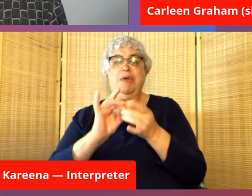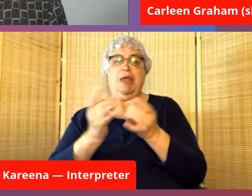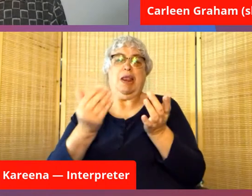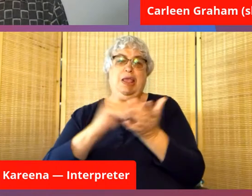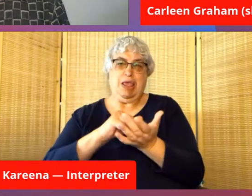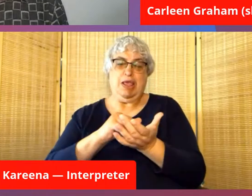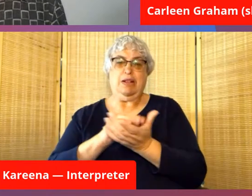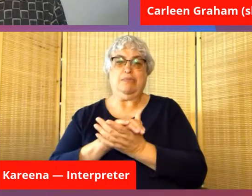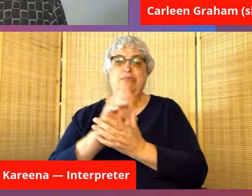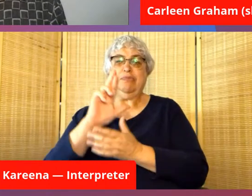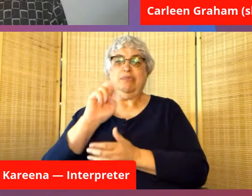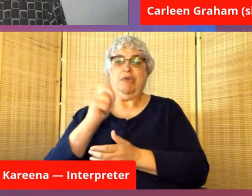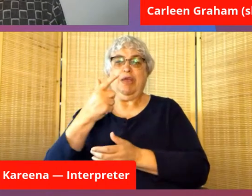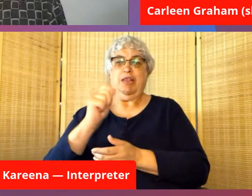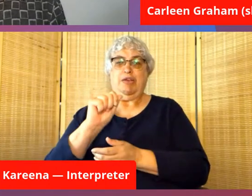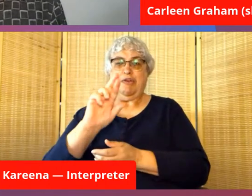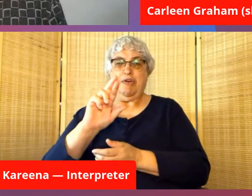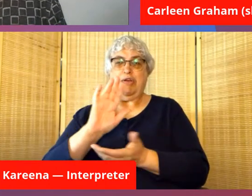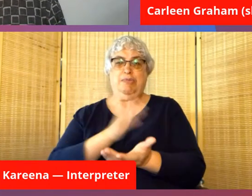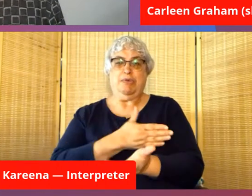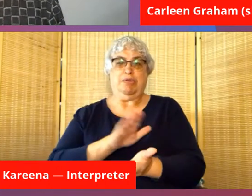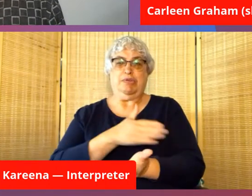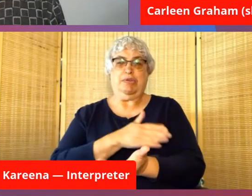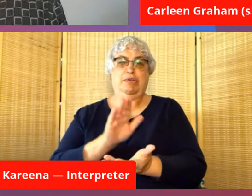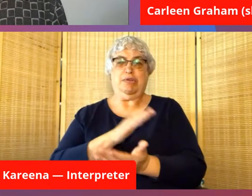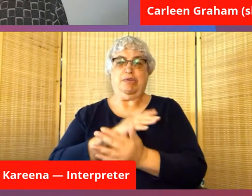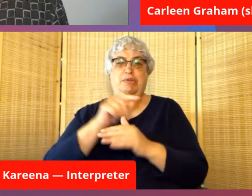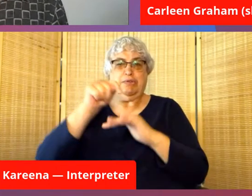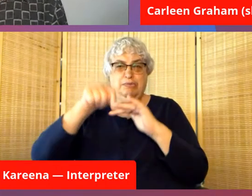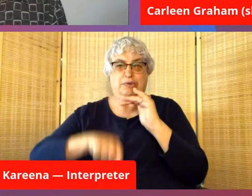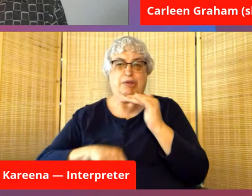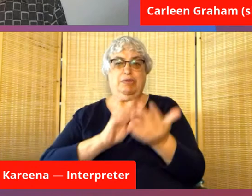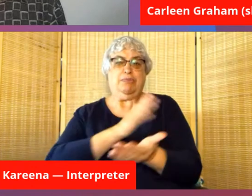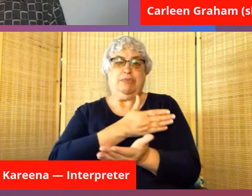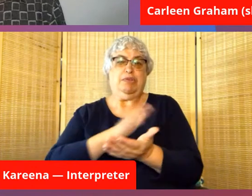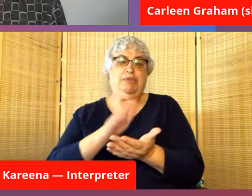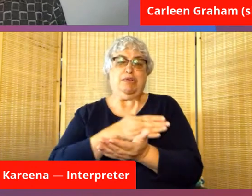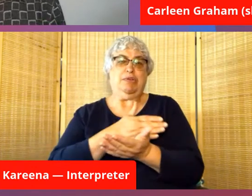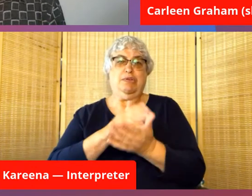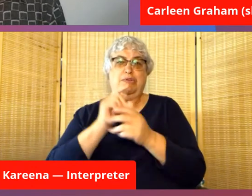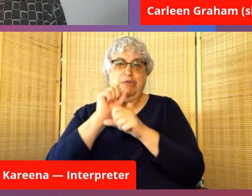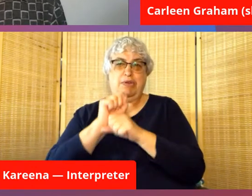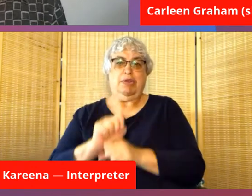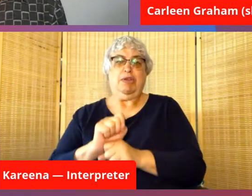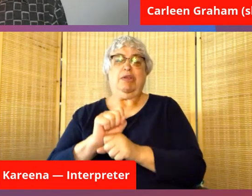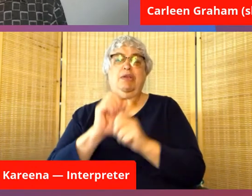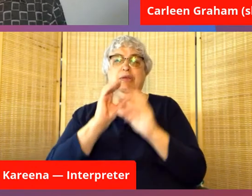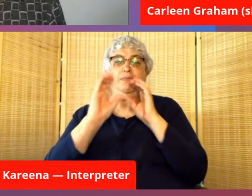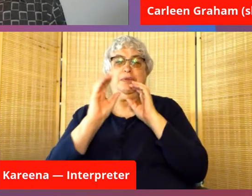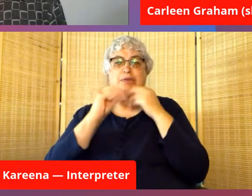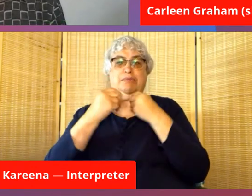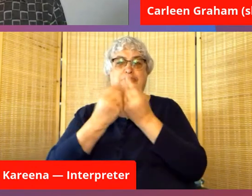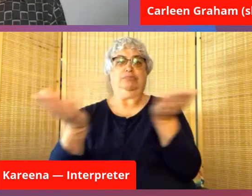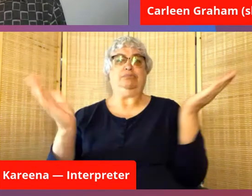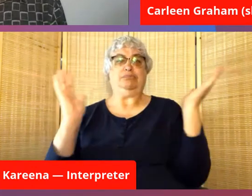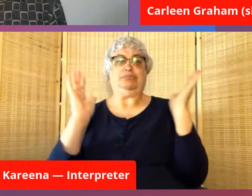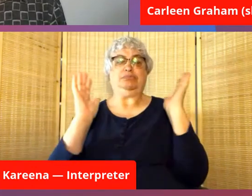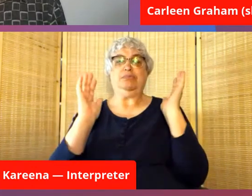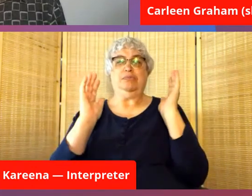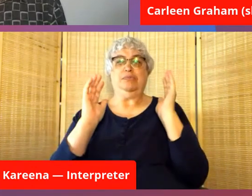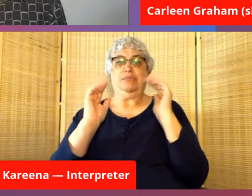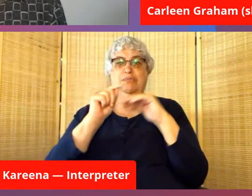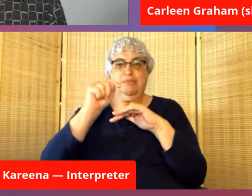And Religare Music delves into the rich musical traditions that have inspired and communicated profound aspects